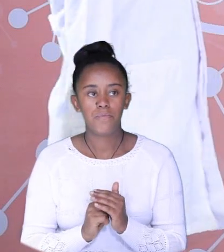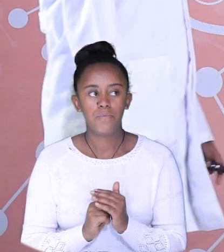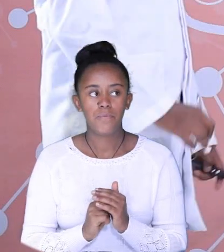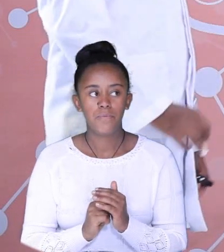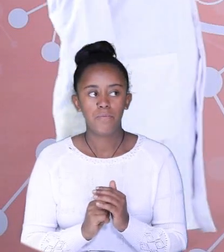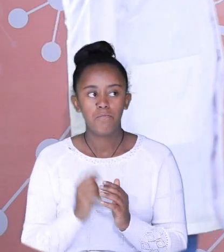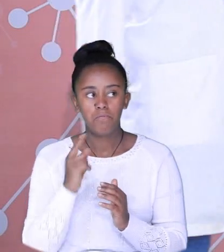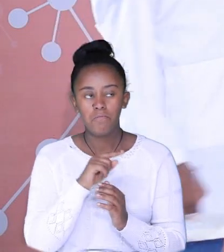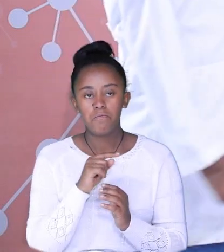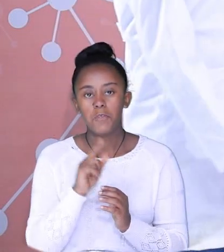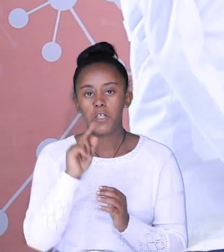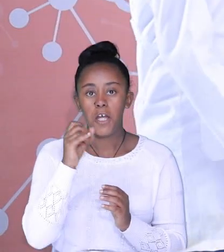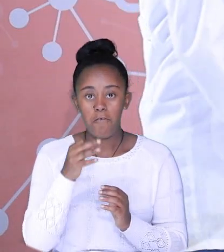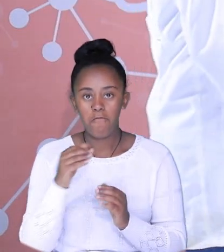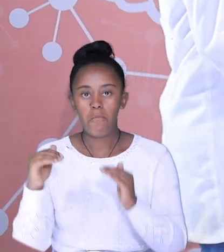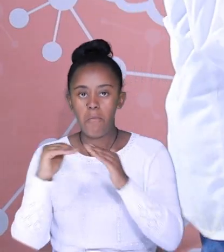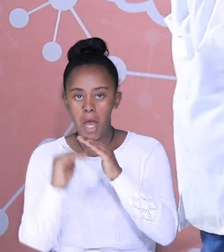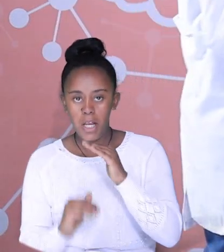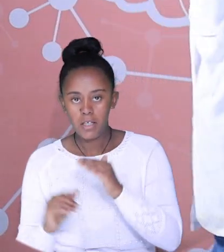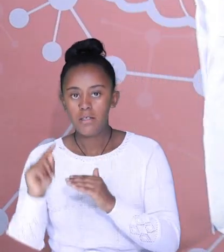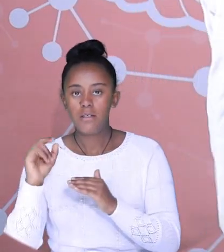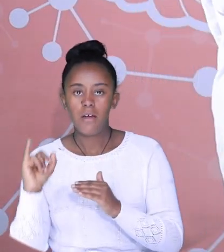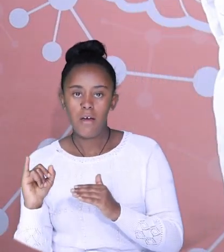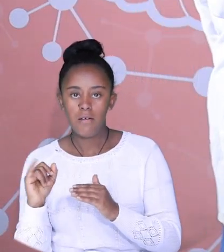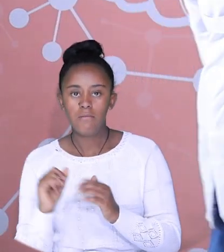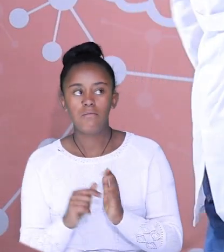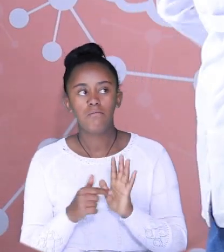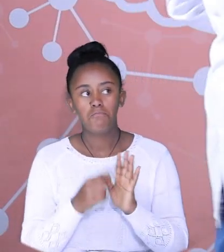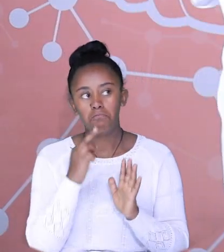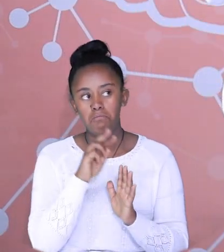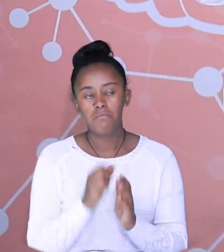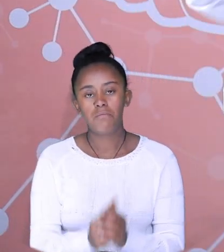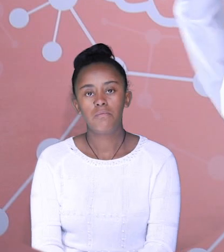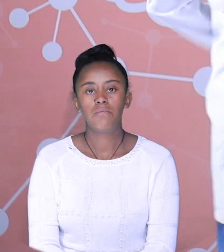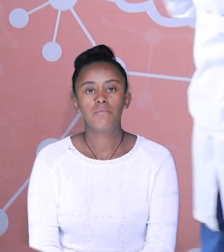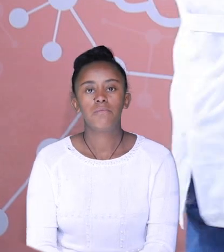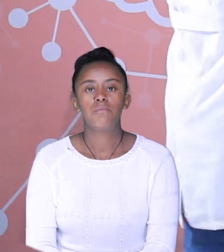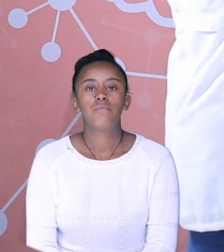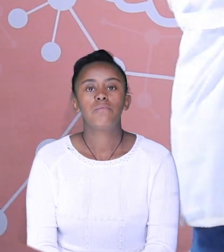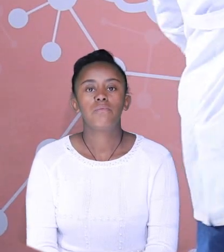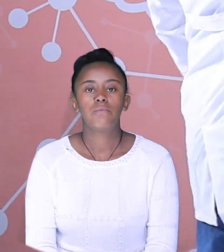TF minus TI. Now